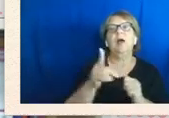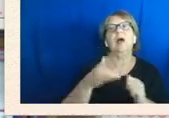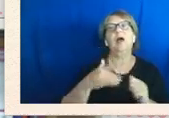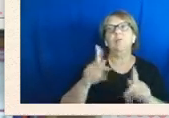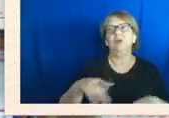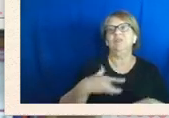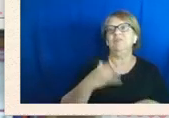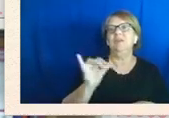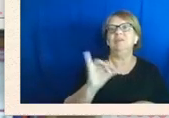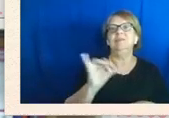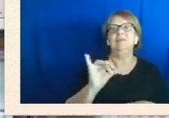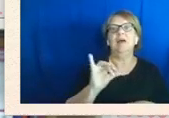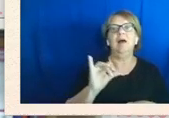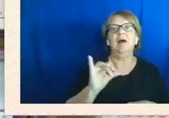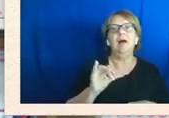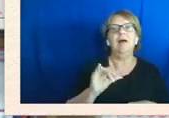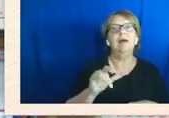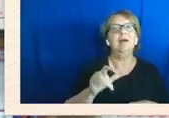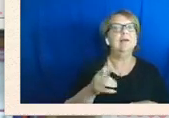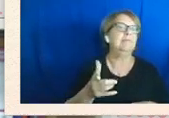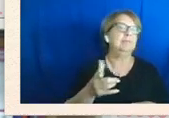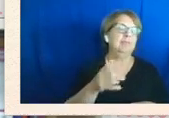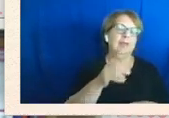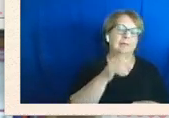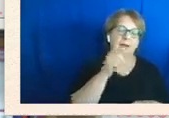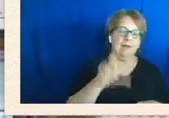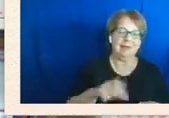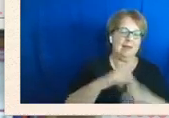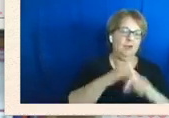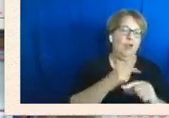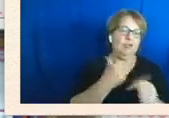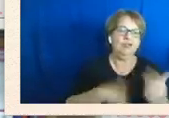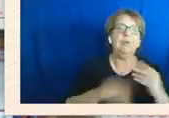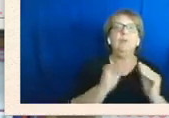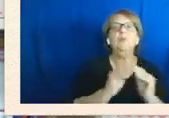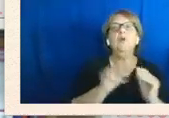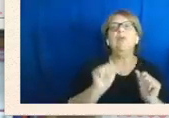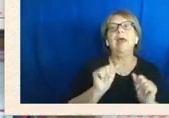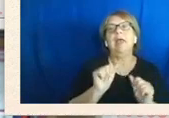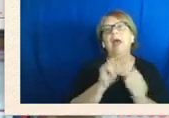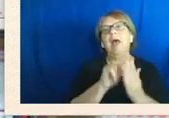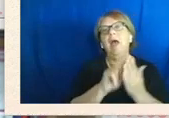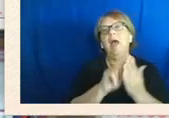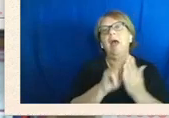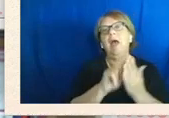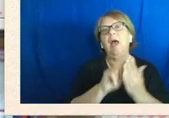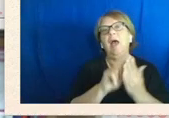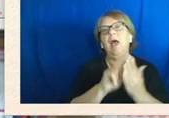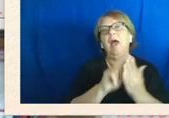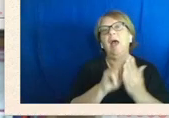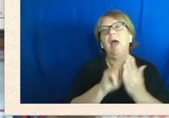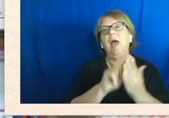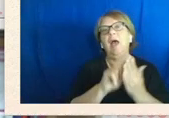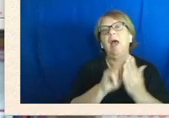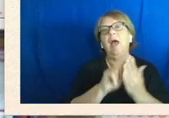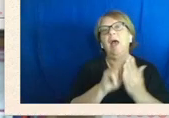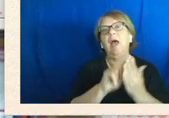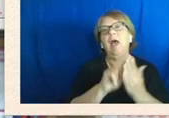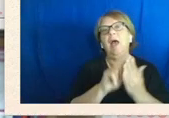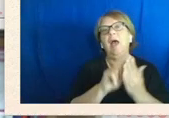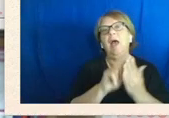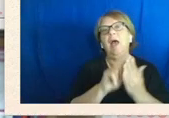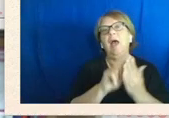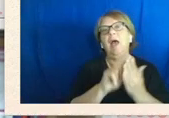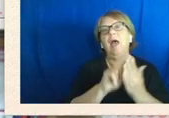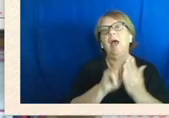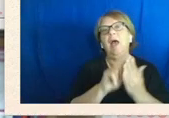the capacity and no longer need to be under guardianship, they could petition a court for that. And we have that service available. We also